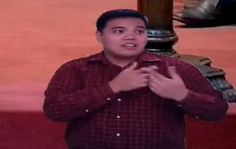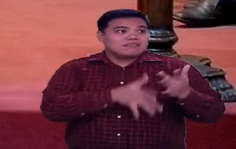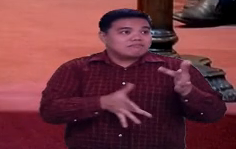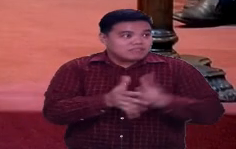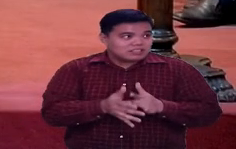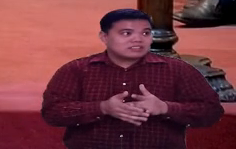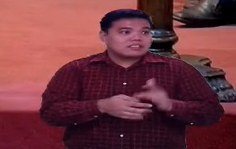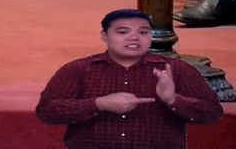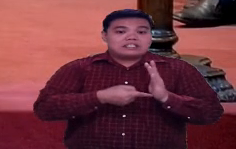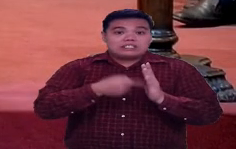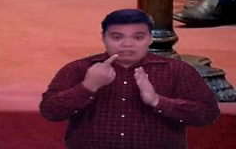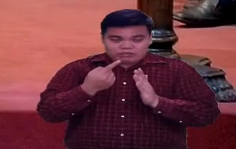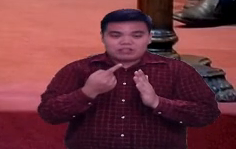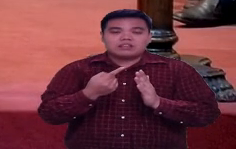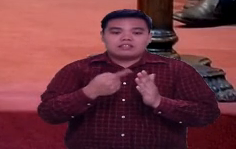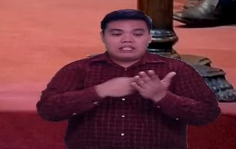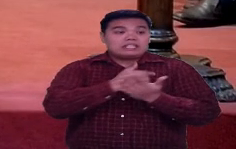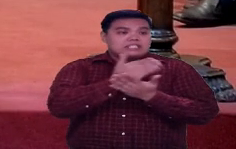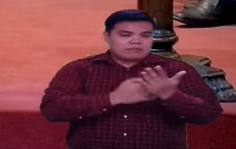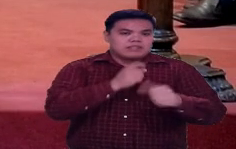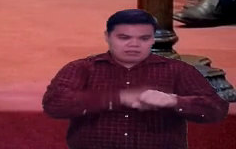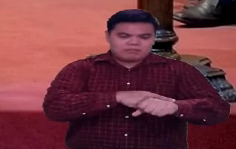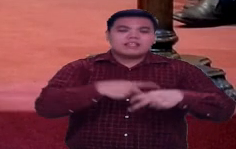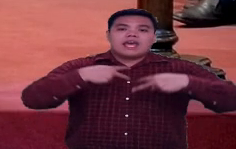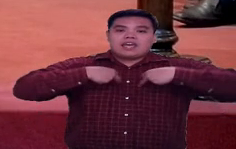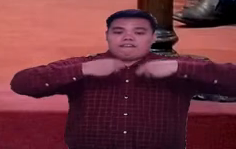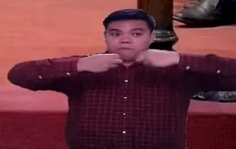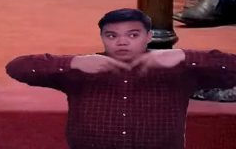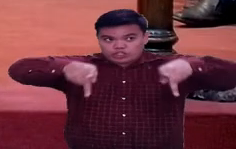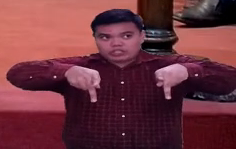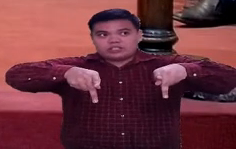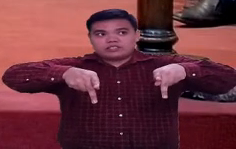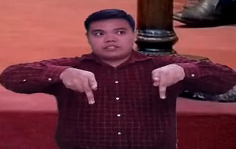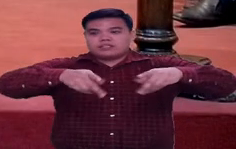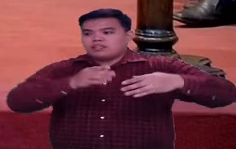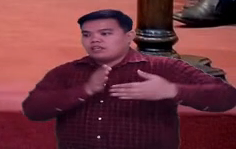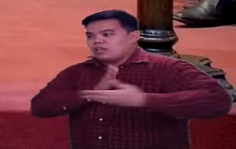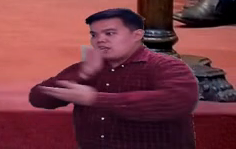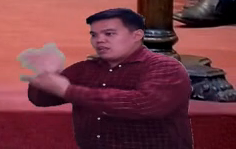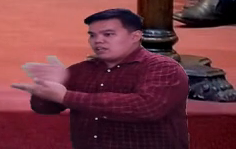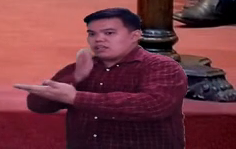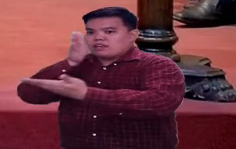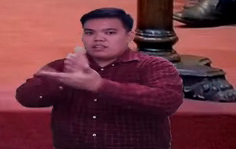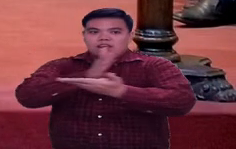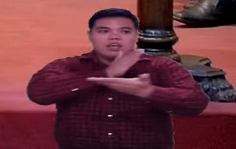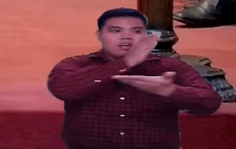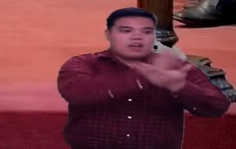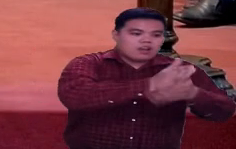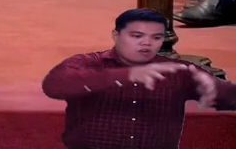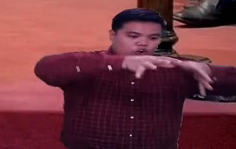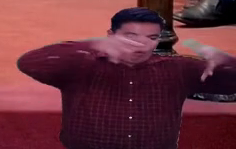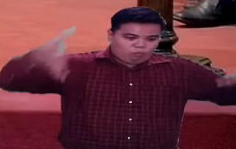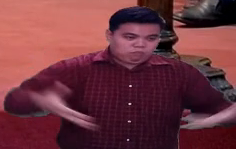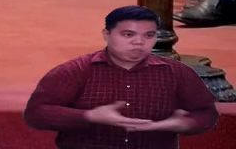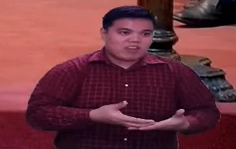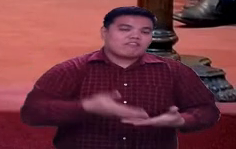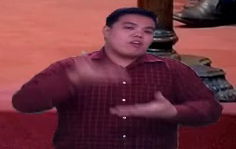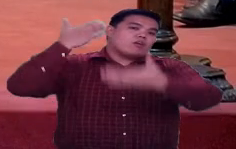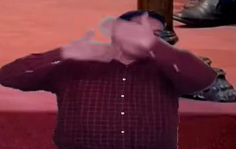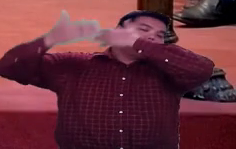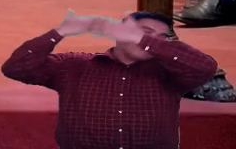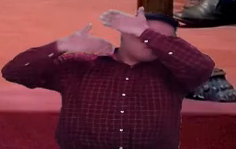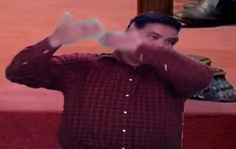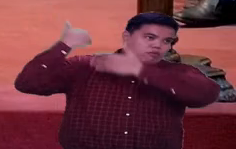At the same time, there are more opportunities to reach people around the world than ever